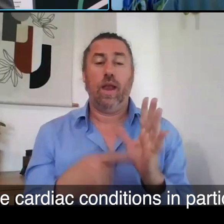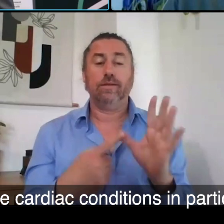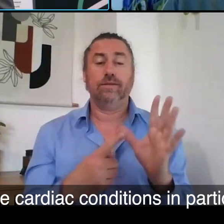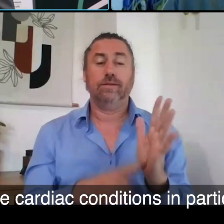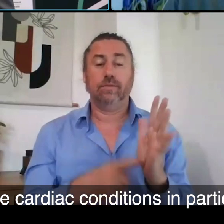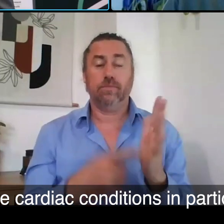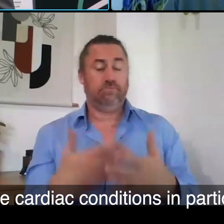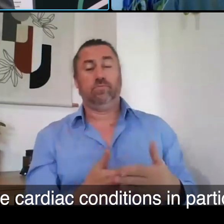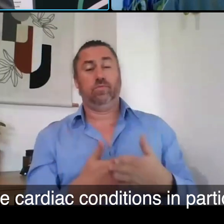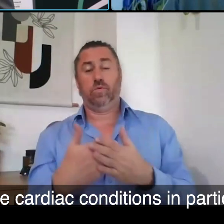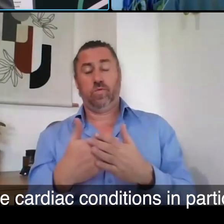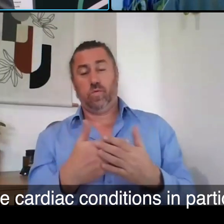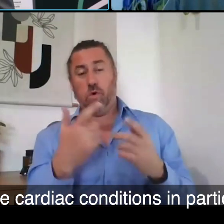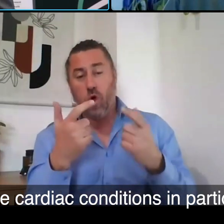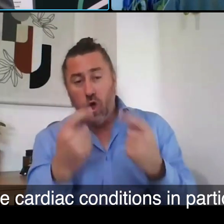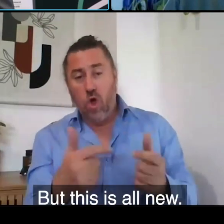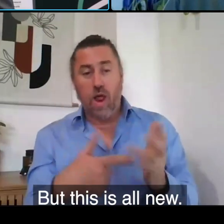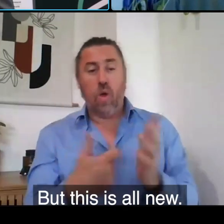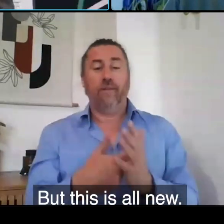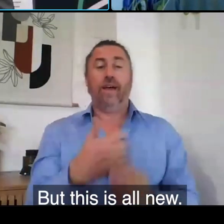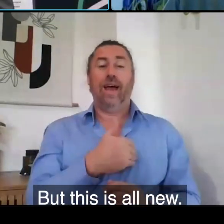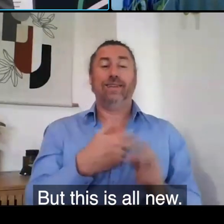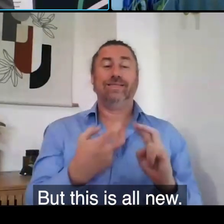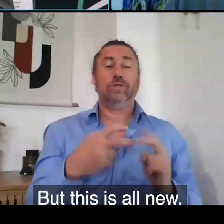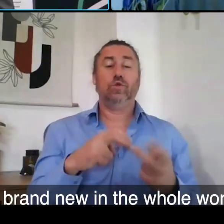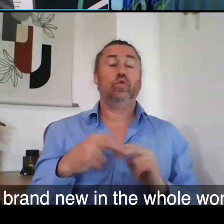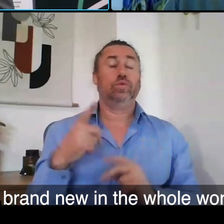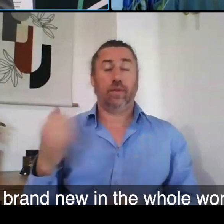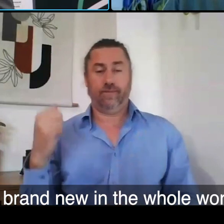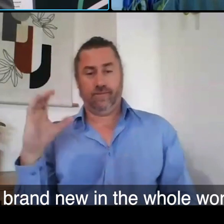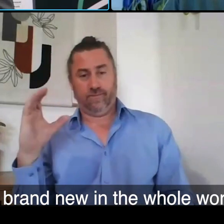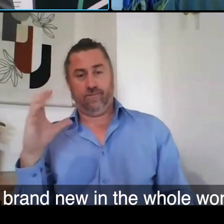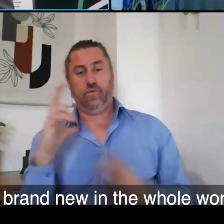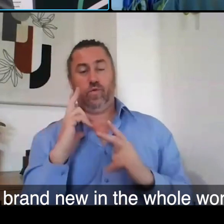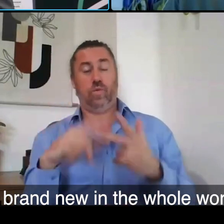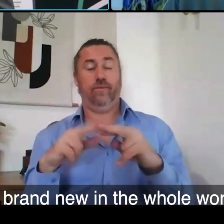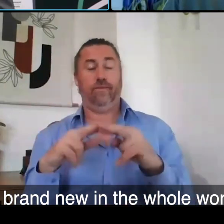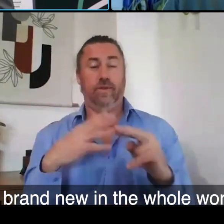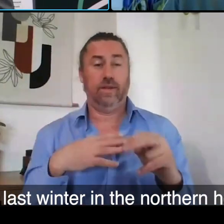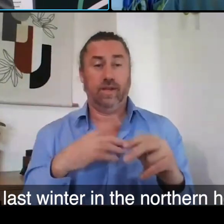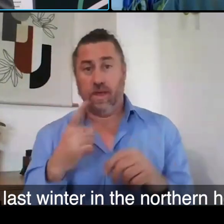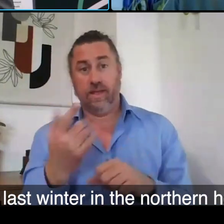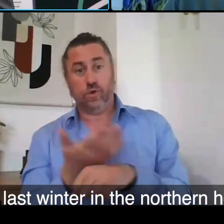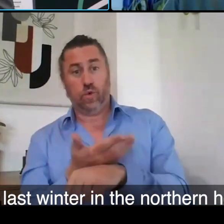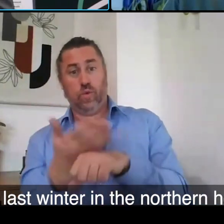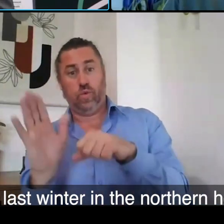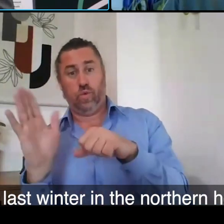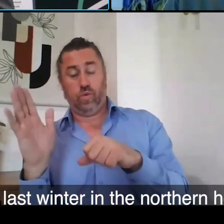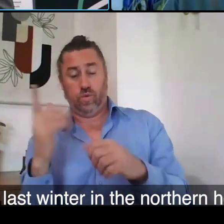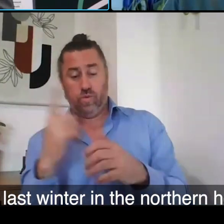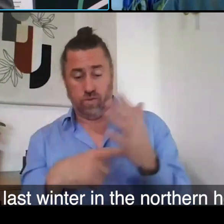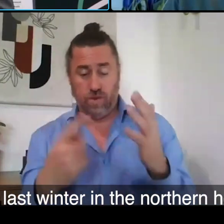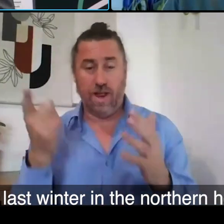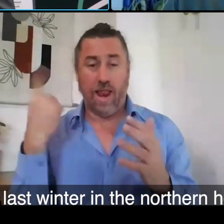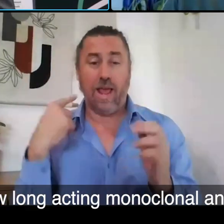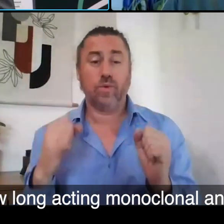cardiac conditions in particular. But this is all new. It's brand new in the whole world. It was only last winter that